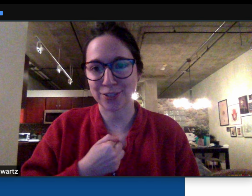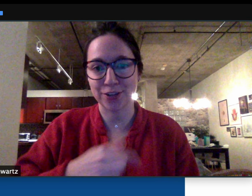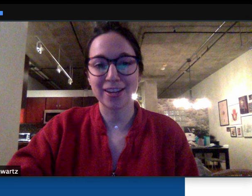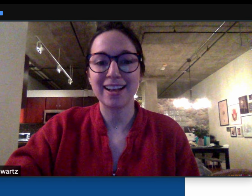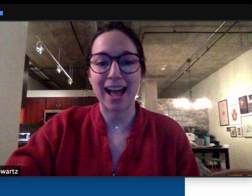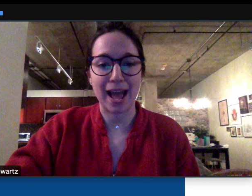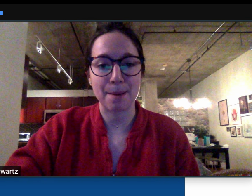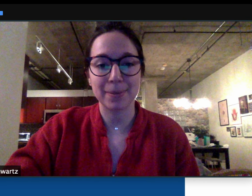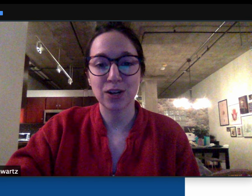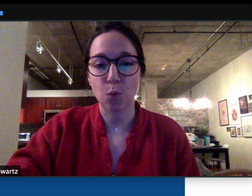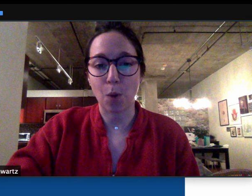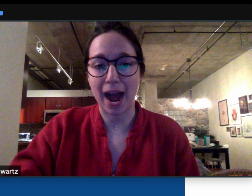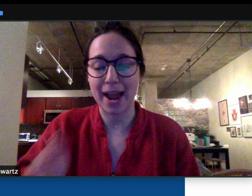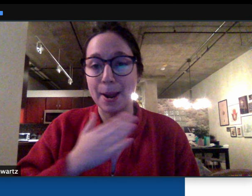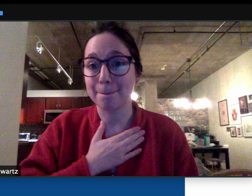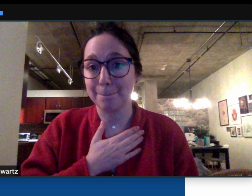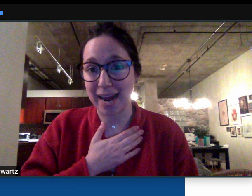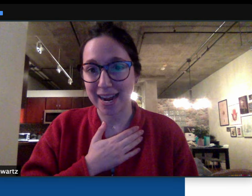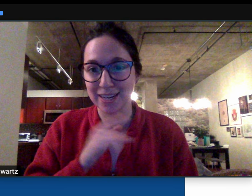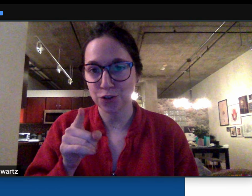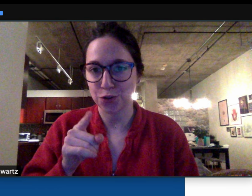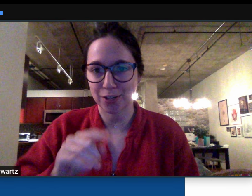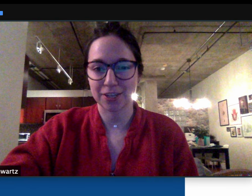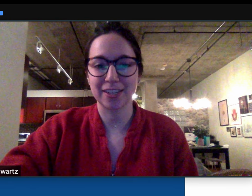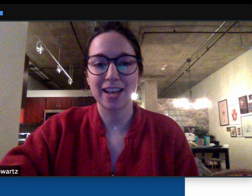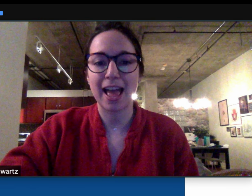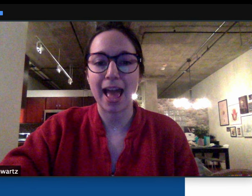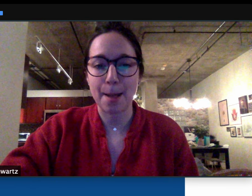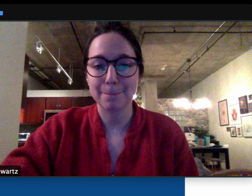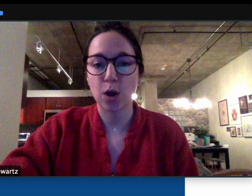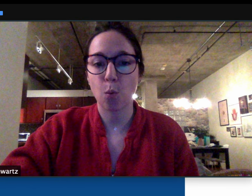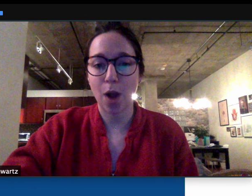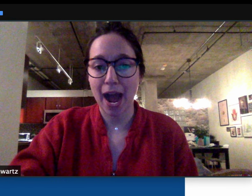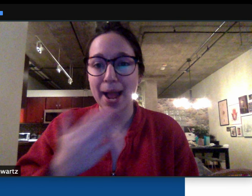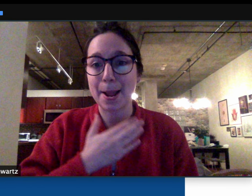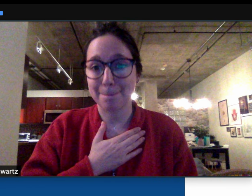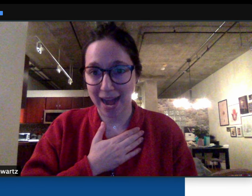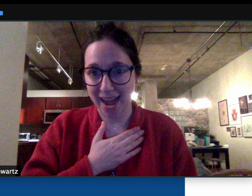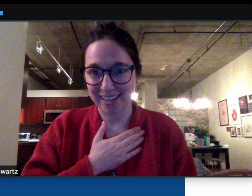My turn. M-Y, my, your turn.